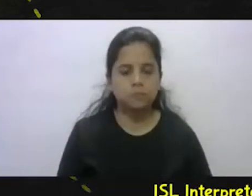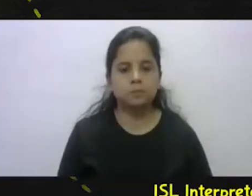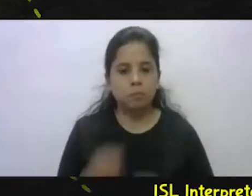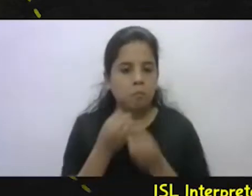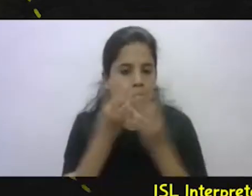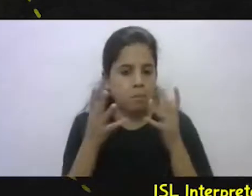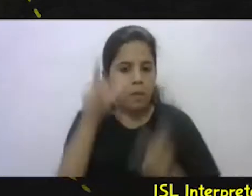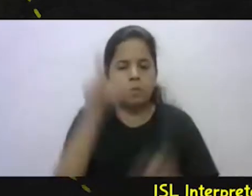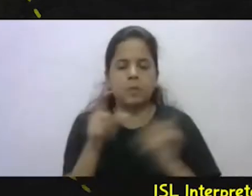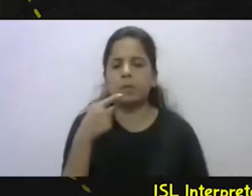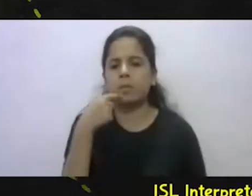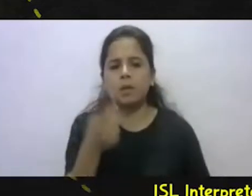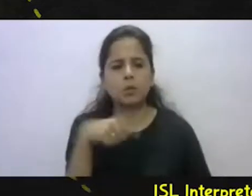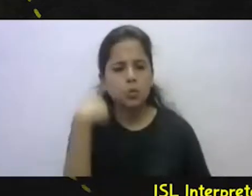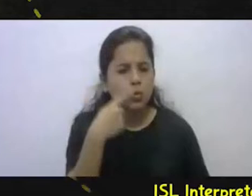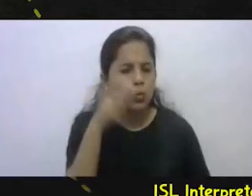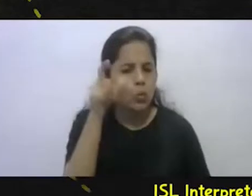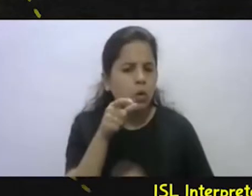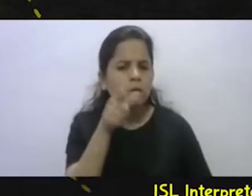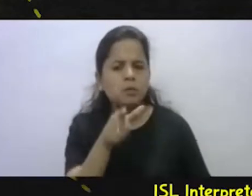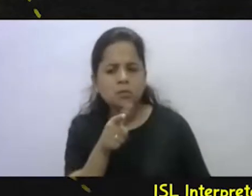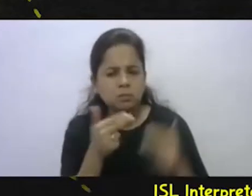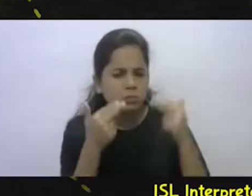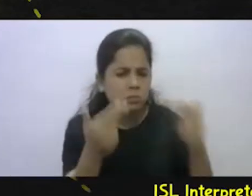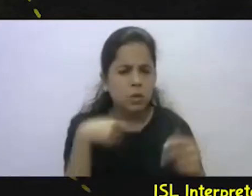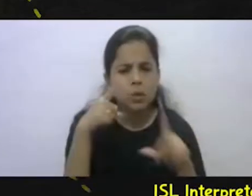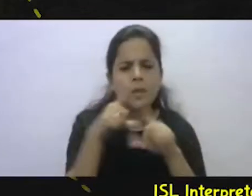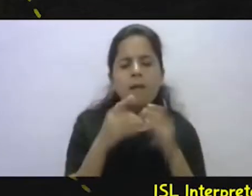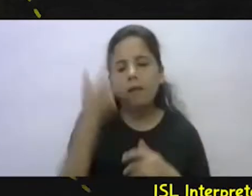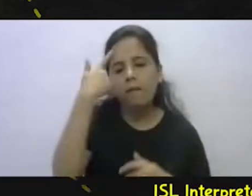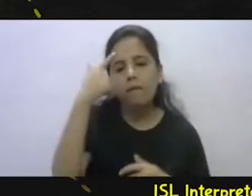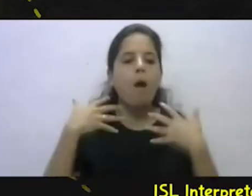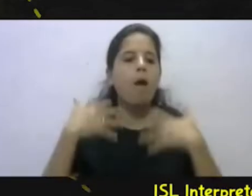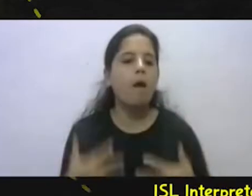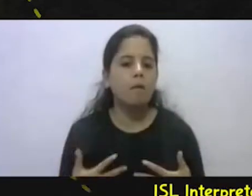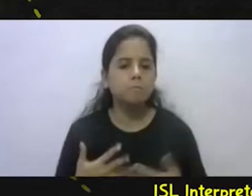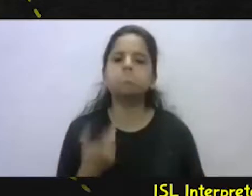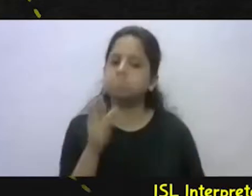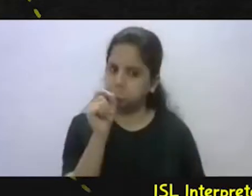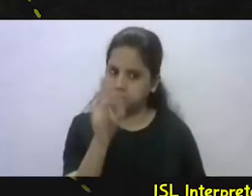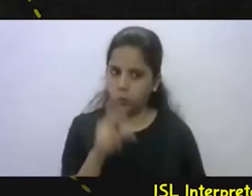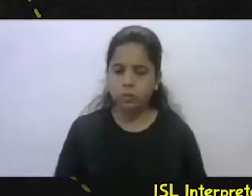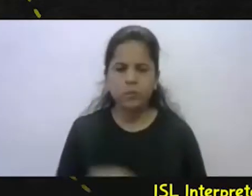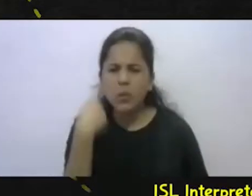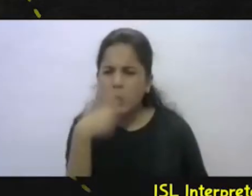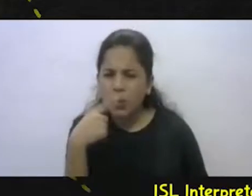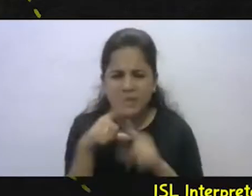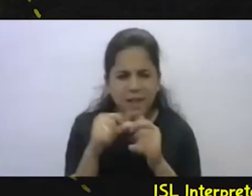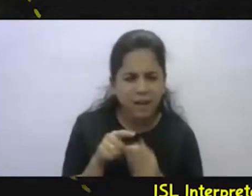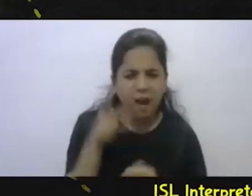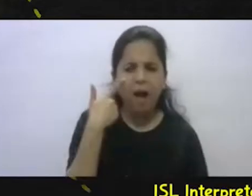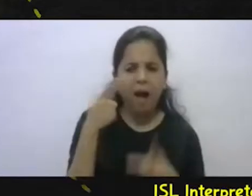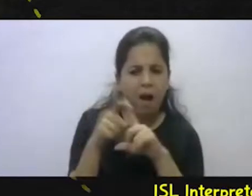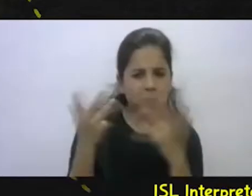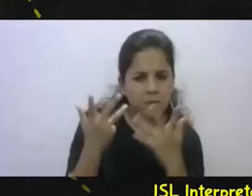say in case of health, many would say, we need data for health. Sure. Whose data? What's their identity? What's